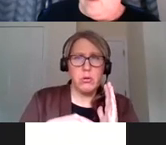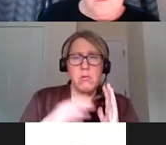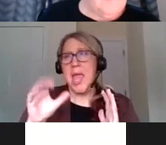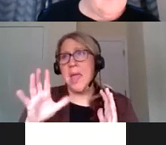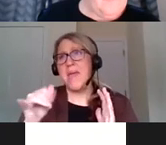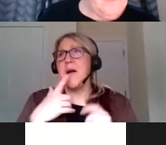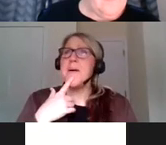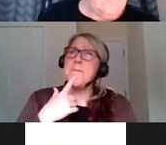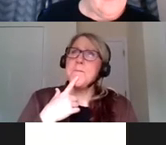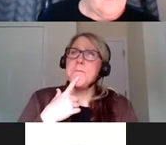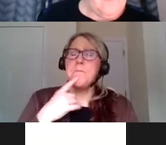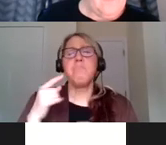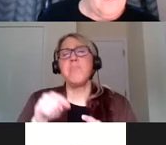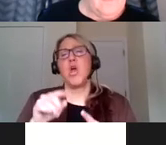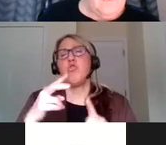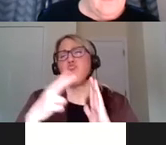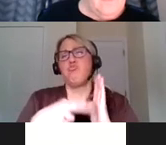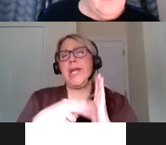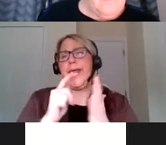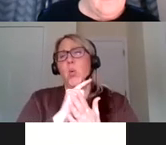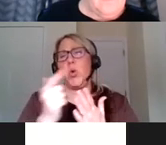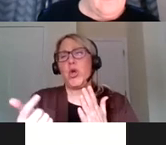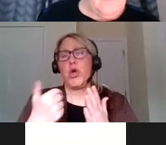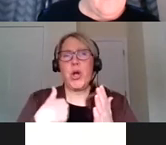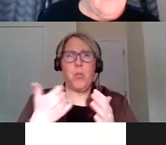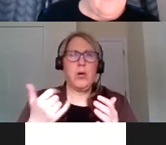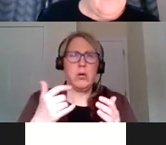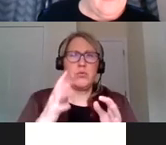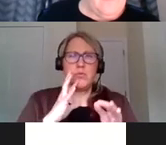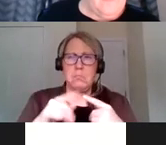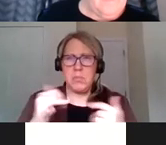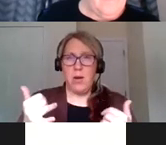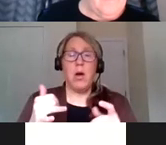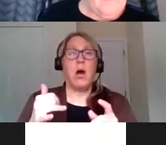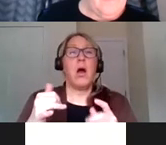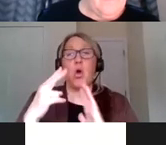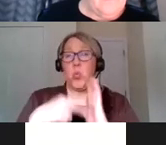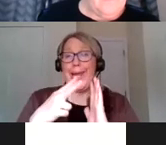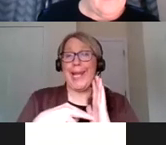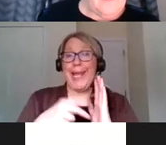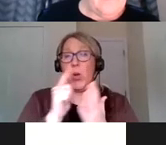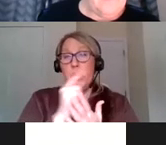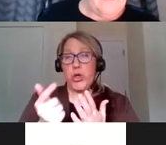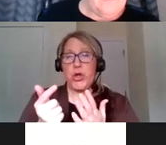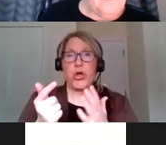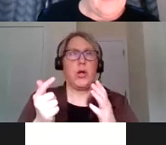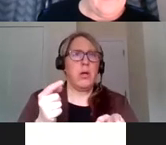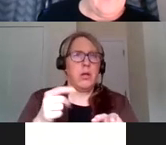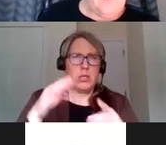Let's see, we can go to the reading order. Okay. So if we go to the reading order, I want to go to the top. So I'm going to go to